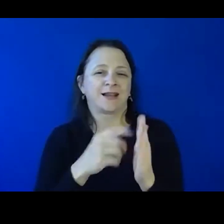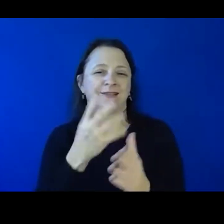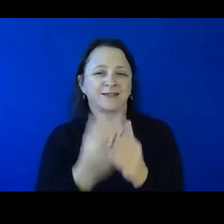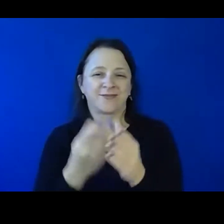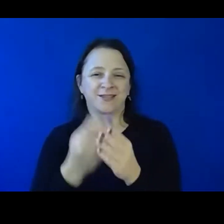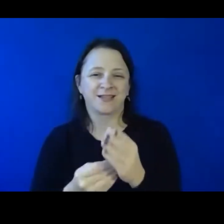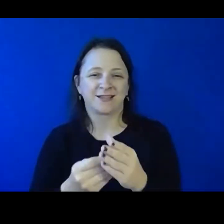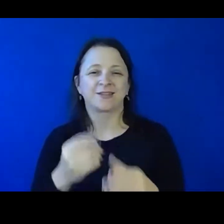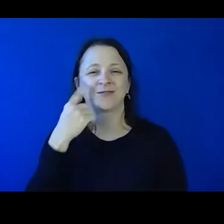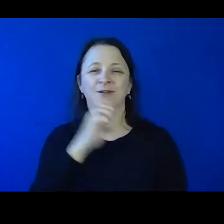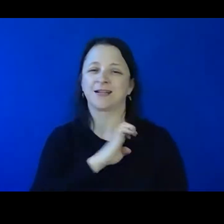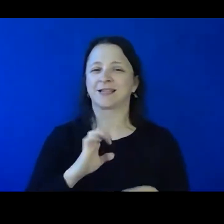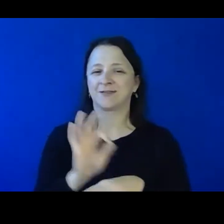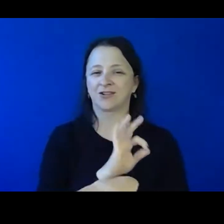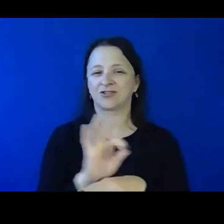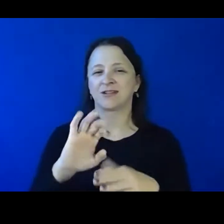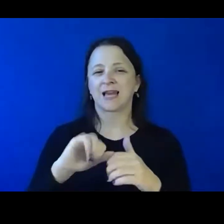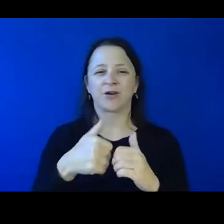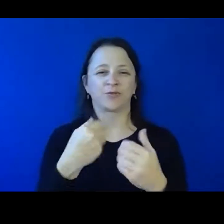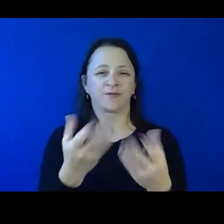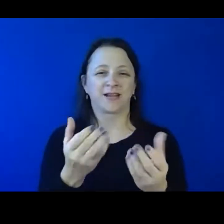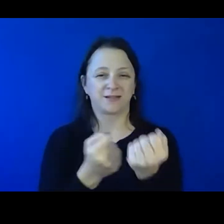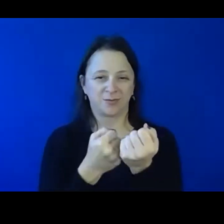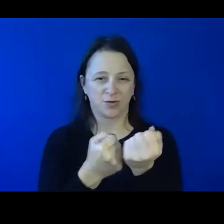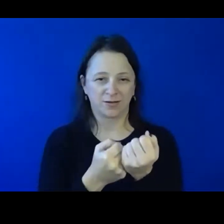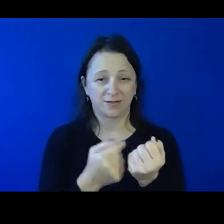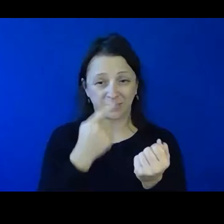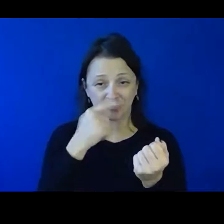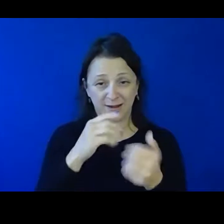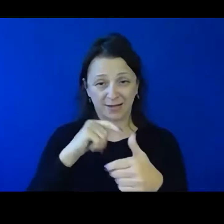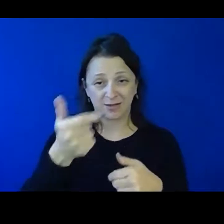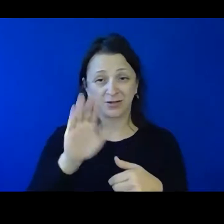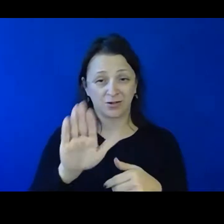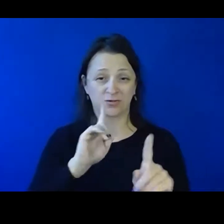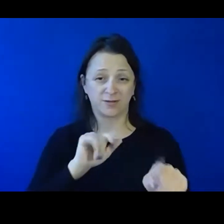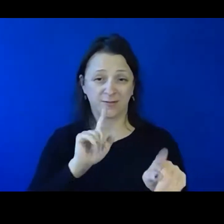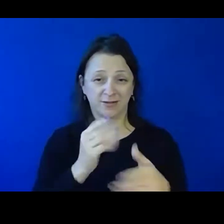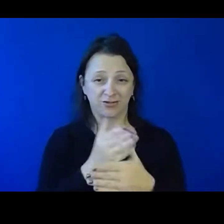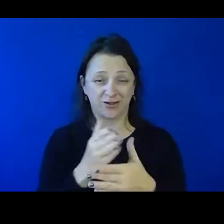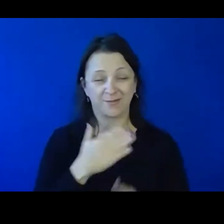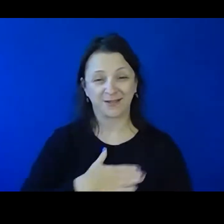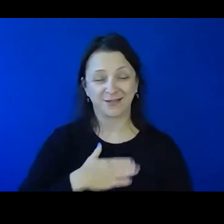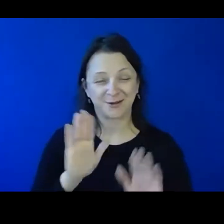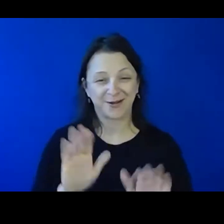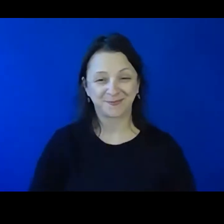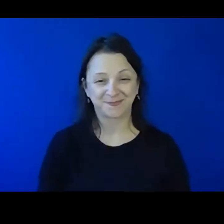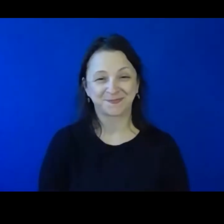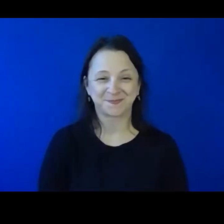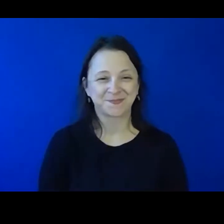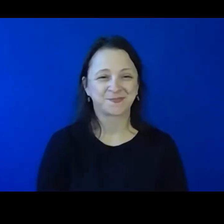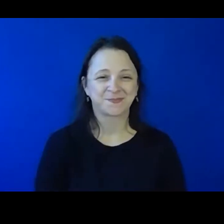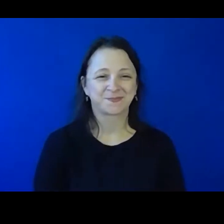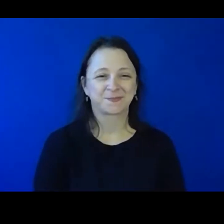and providing supports. So if you could share your responses to those, that would be great.